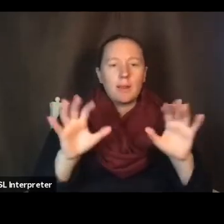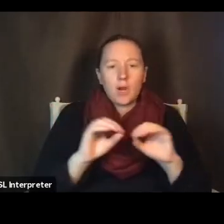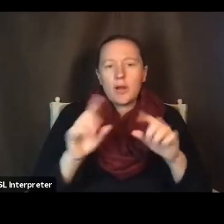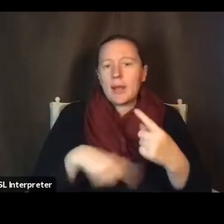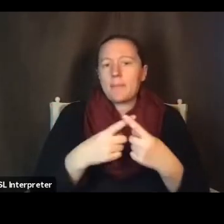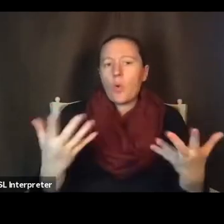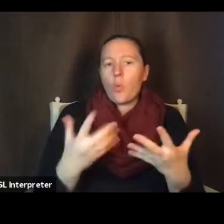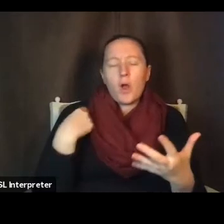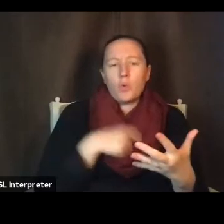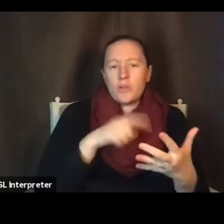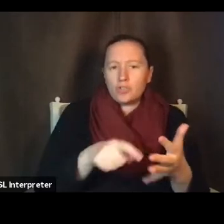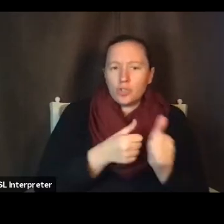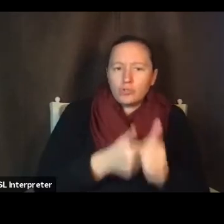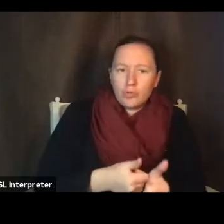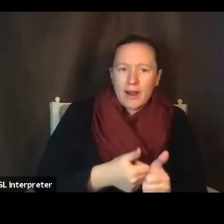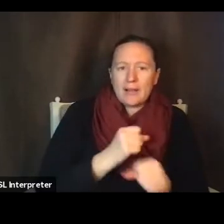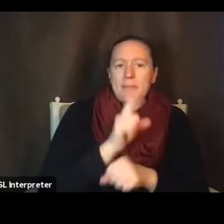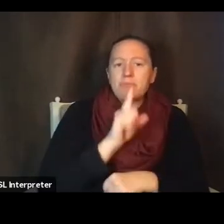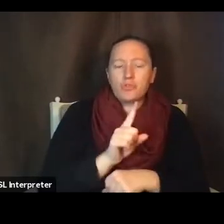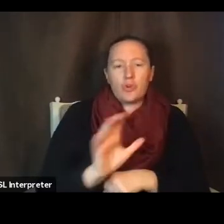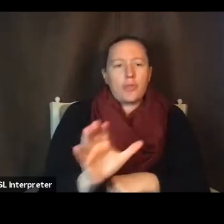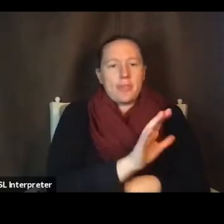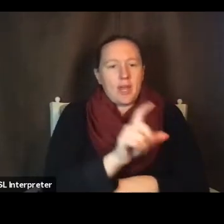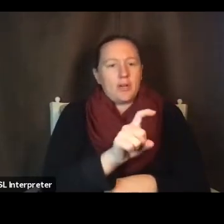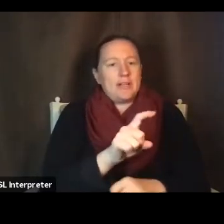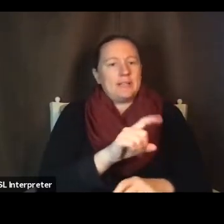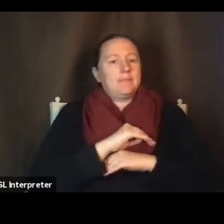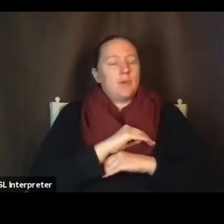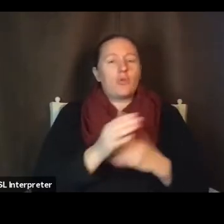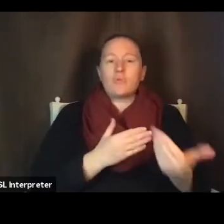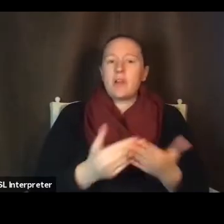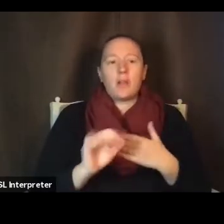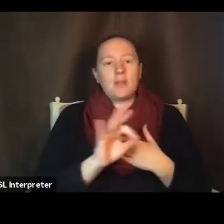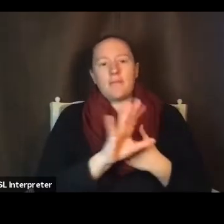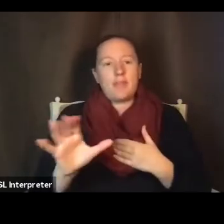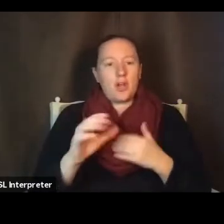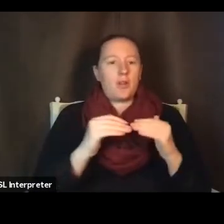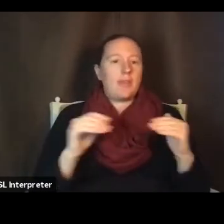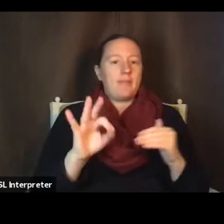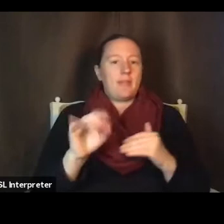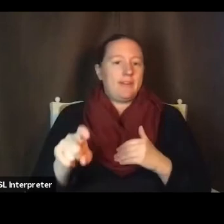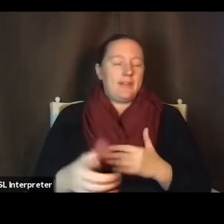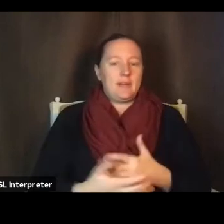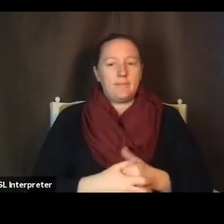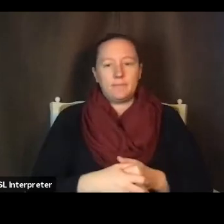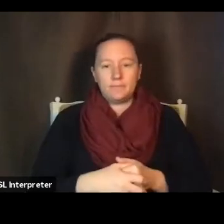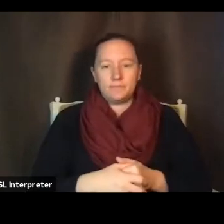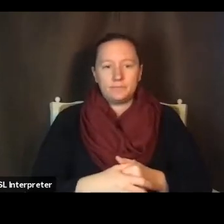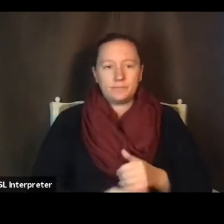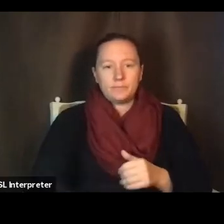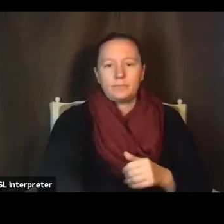to be sure that Coloradans are getting their behavioral health needs met, regardless of their level of need. Next slide.